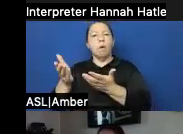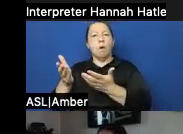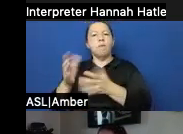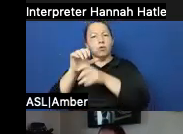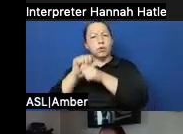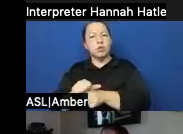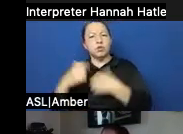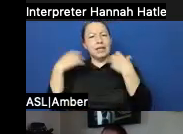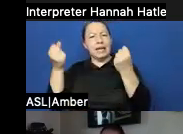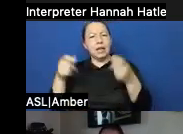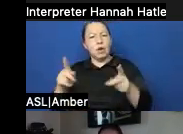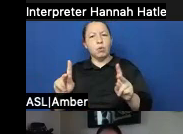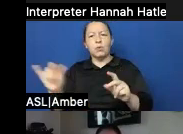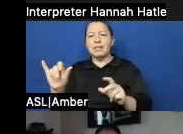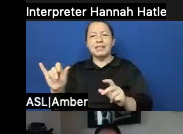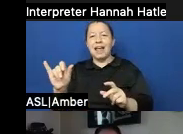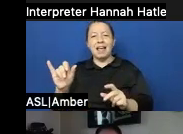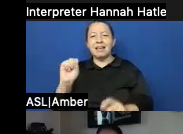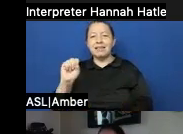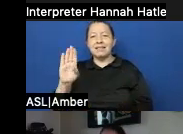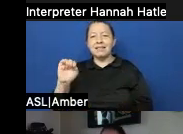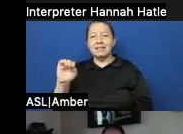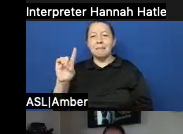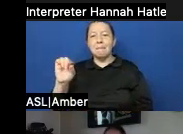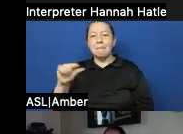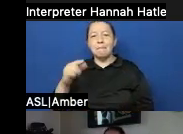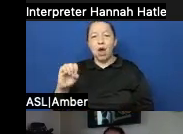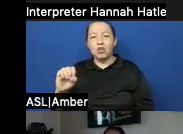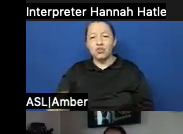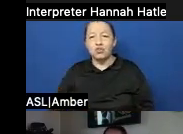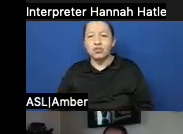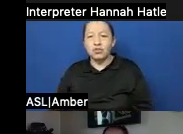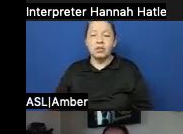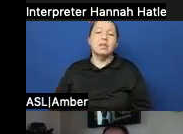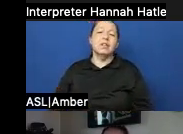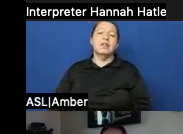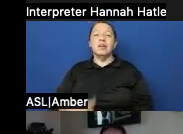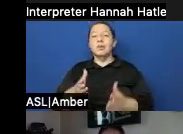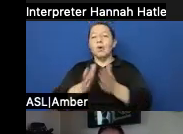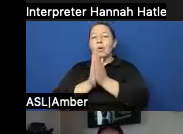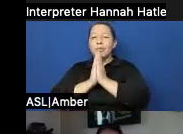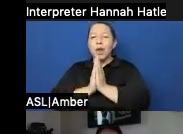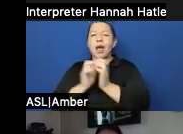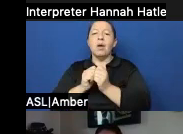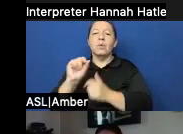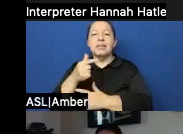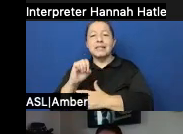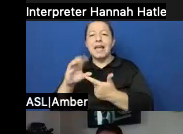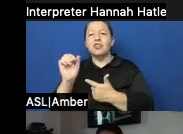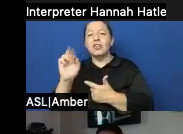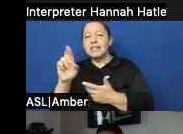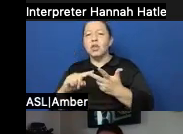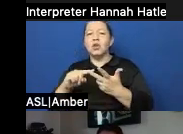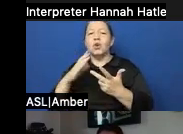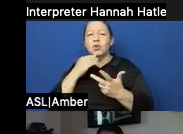opportunities. Like, it's my job. As soon as someone comes in to smudge, just in general, allow time and trust building. Like I said, it could